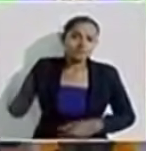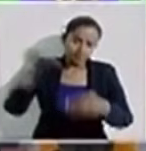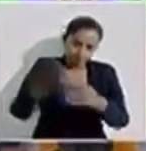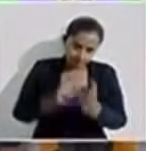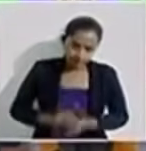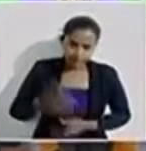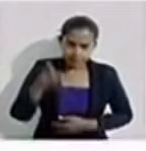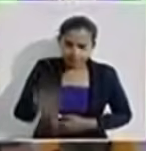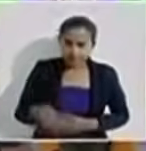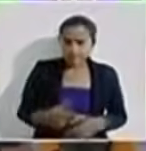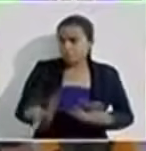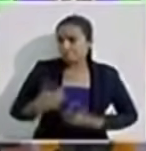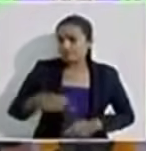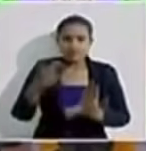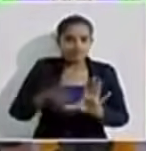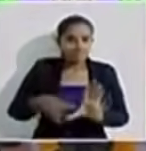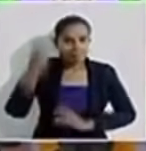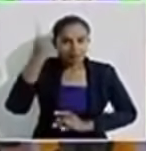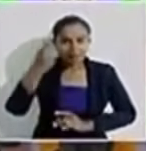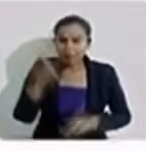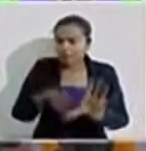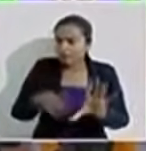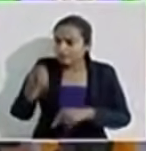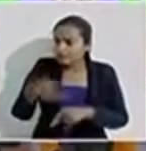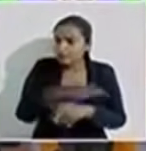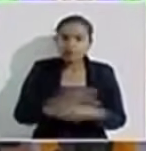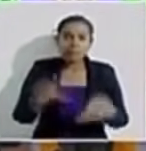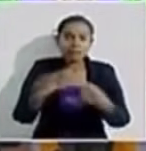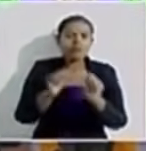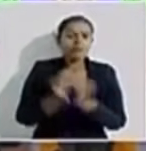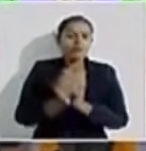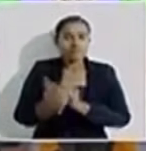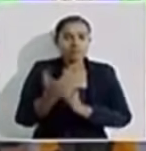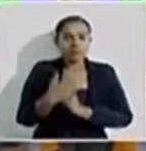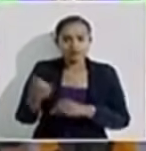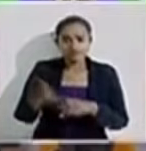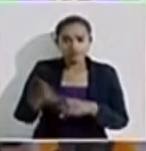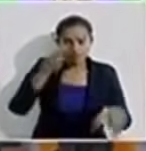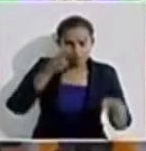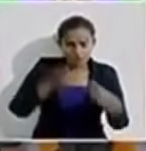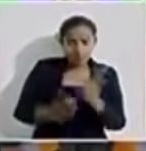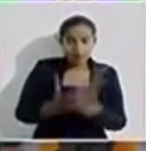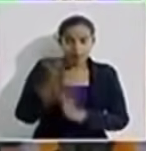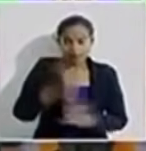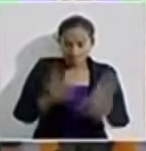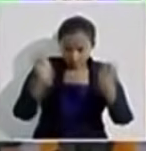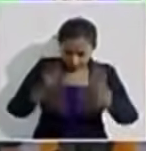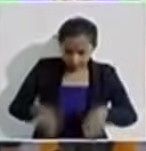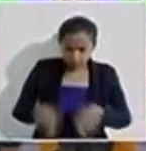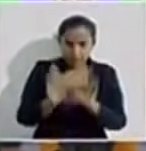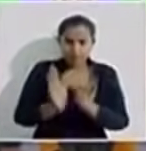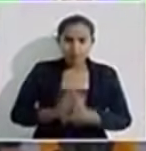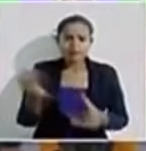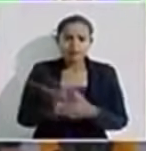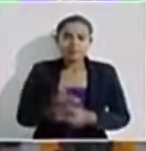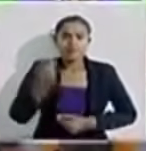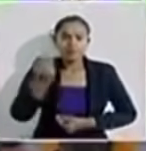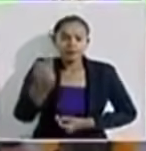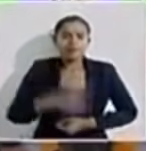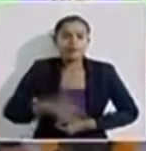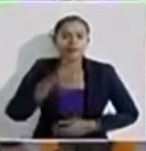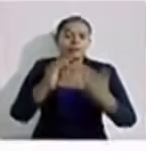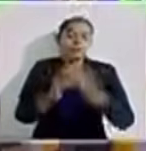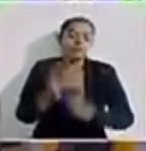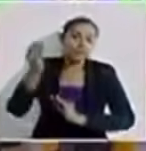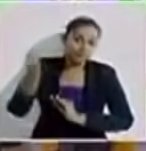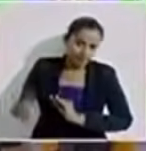this position. Therefore, we expect to file a fundamental rights petition against this appointment with the Supreme Court. This appointment will definitely create